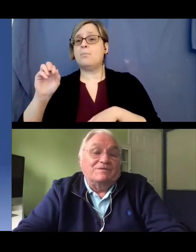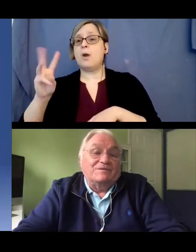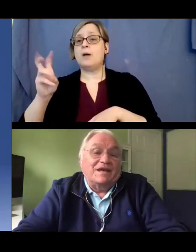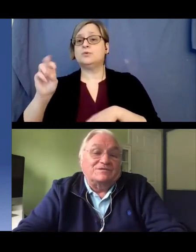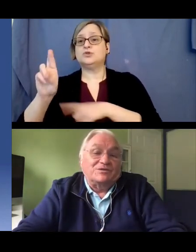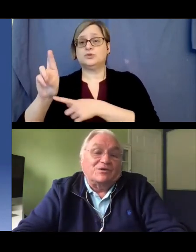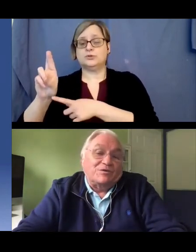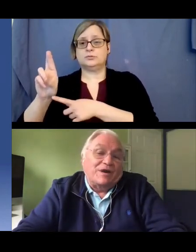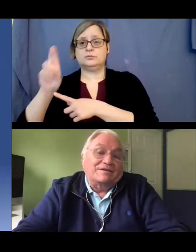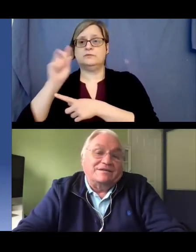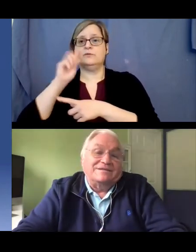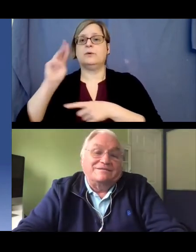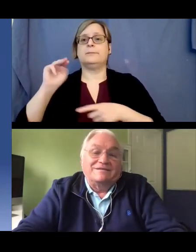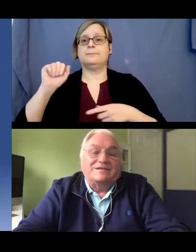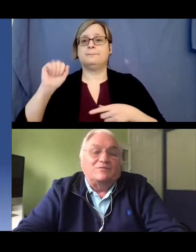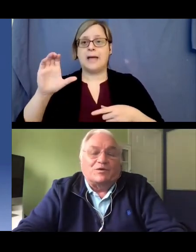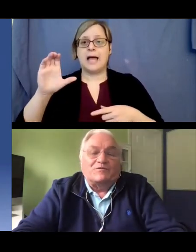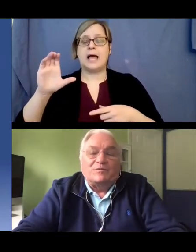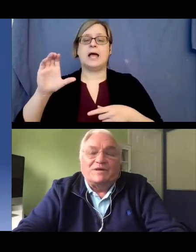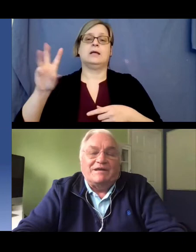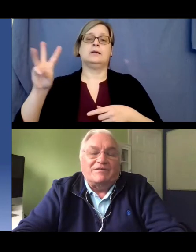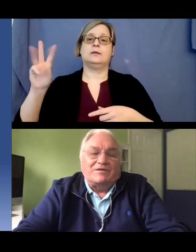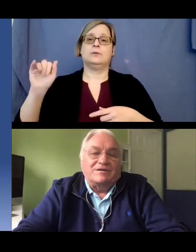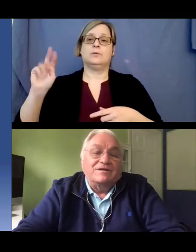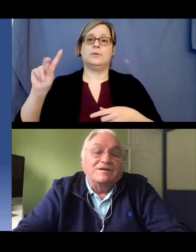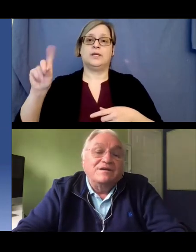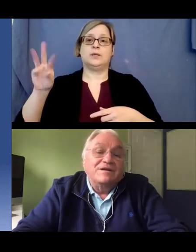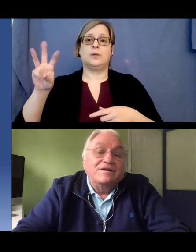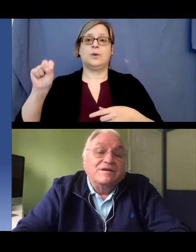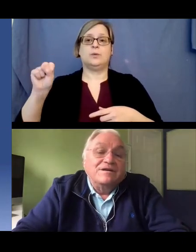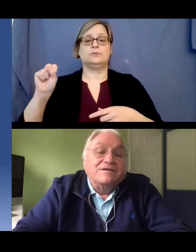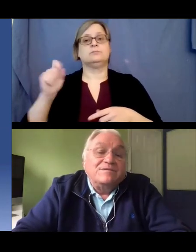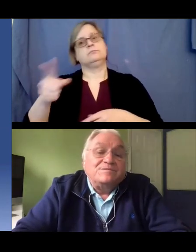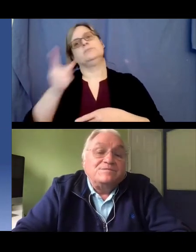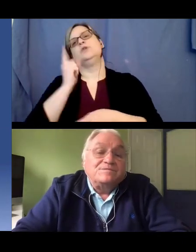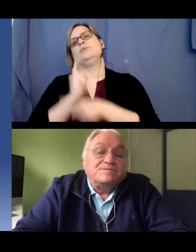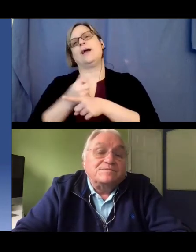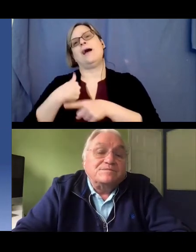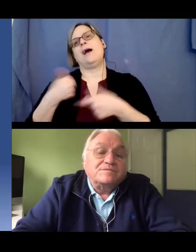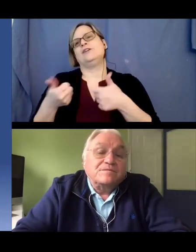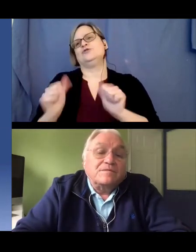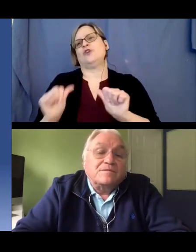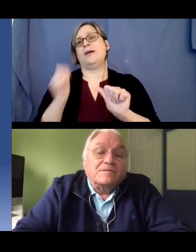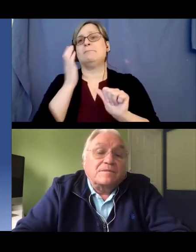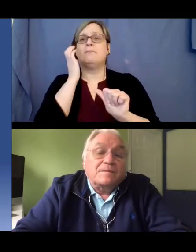So yes, you're correct. It didn't work for me either.